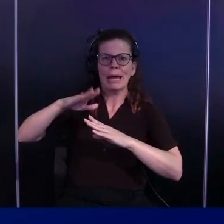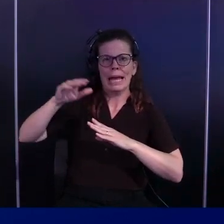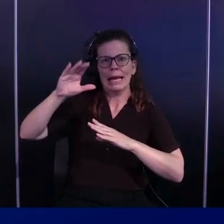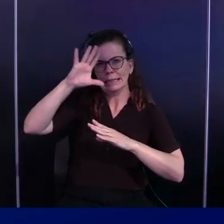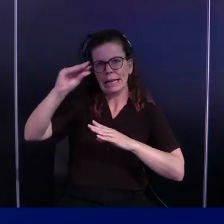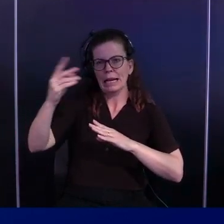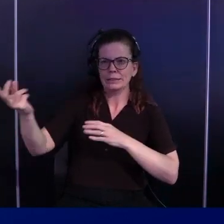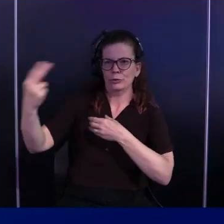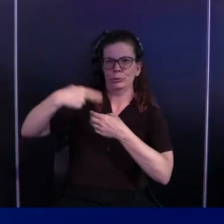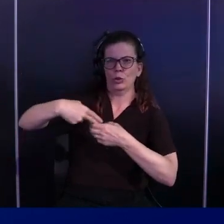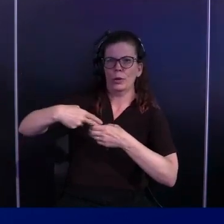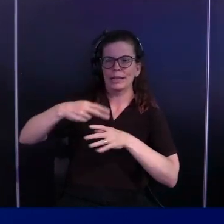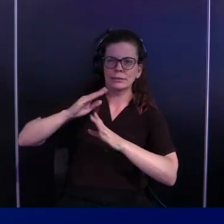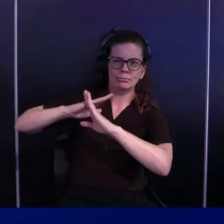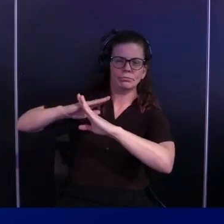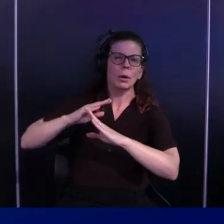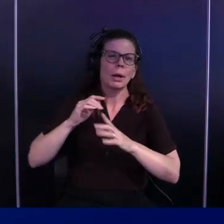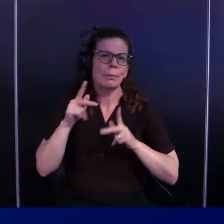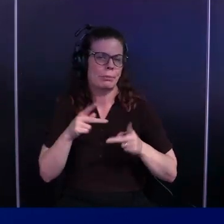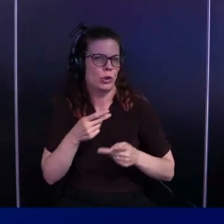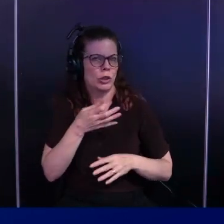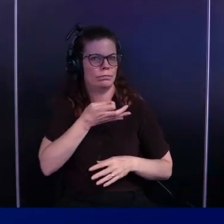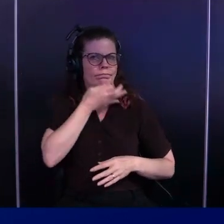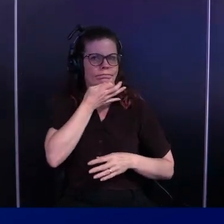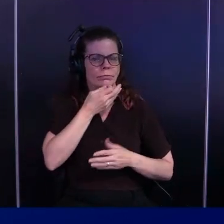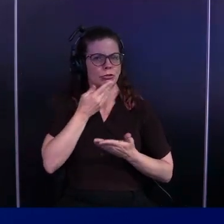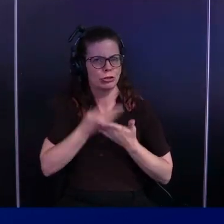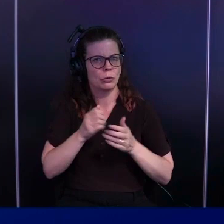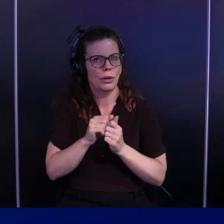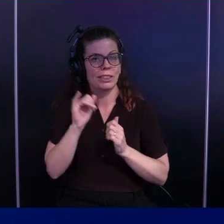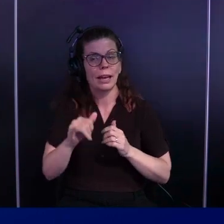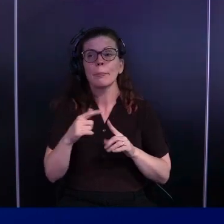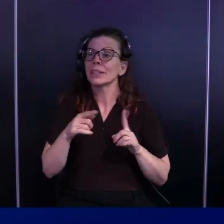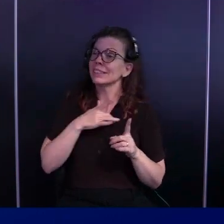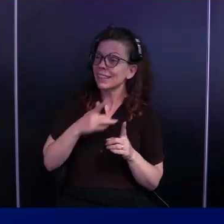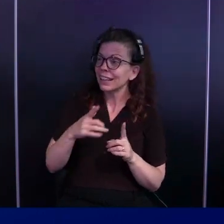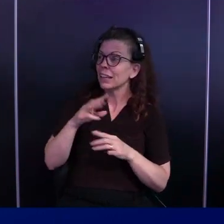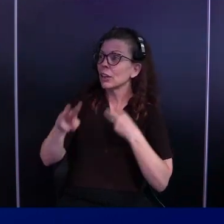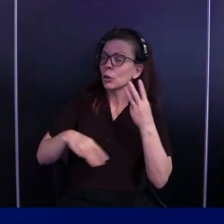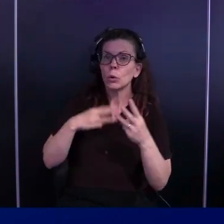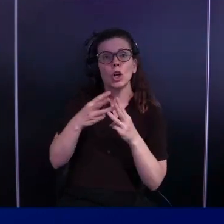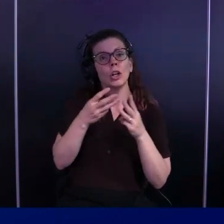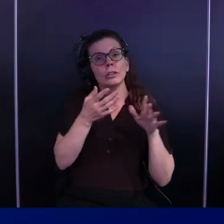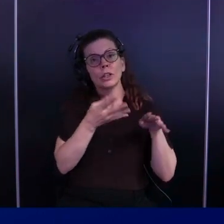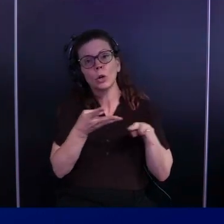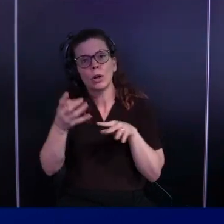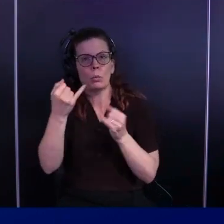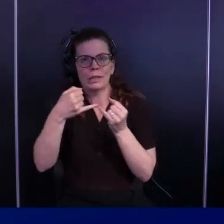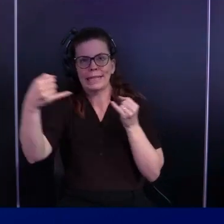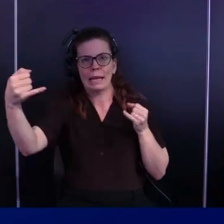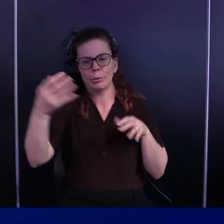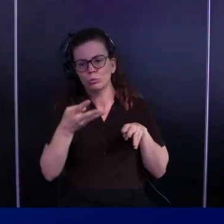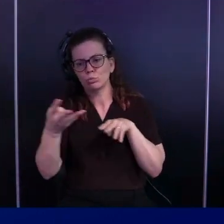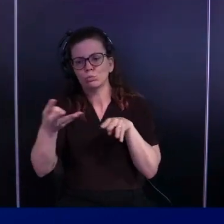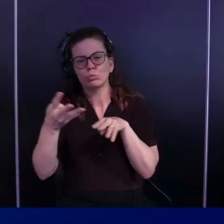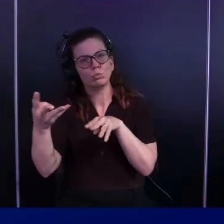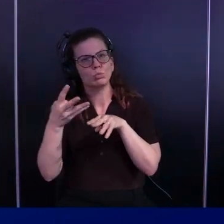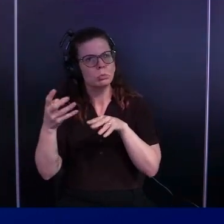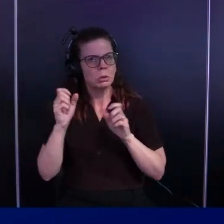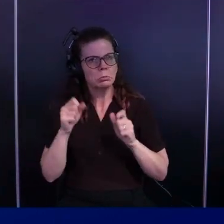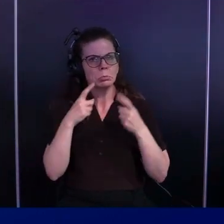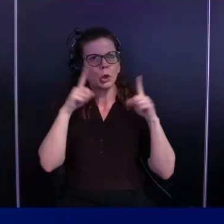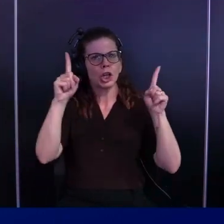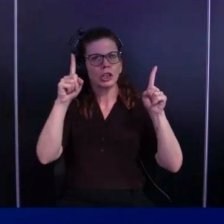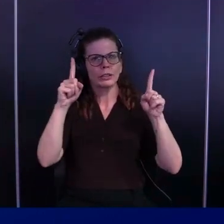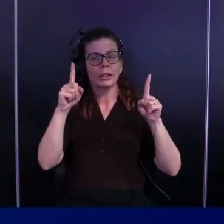well. And generally, in a world where things flow through a single cable, that works pretty well.